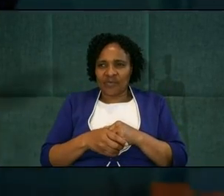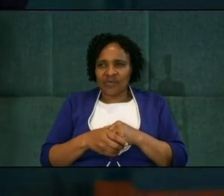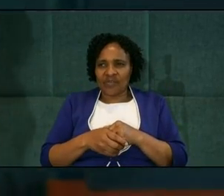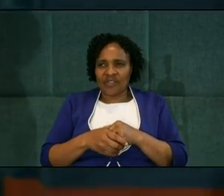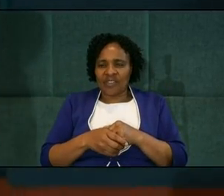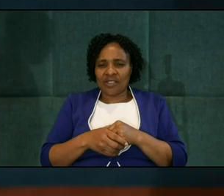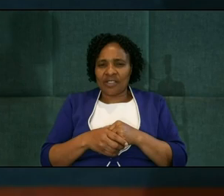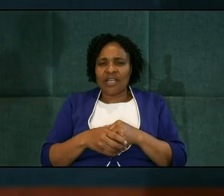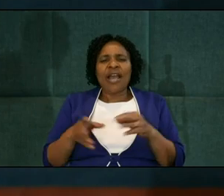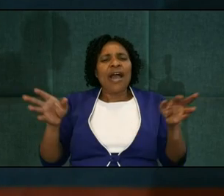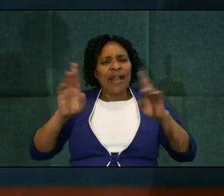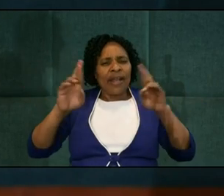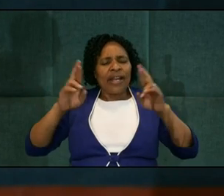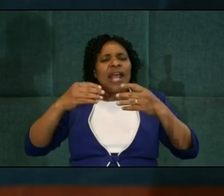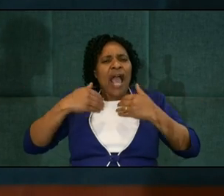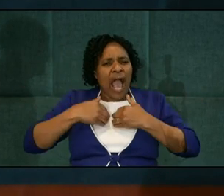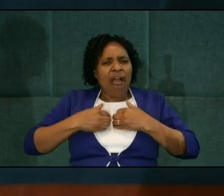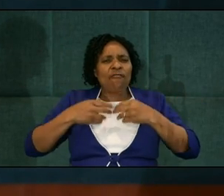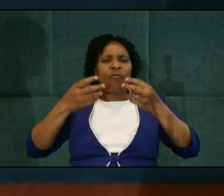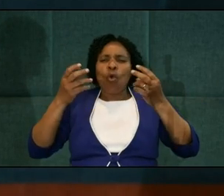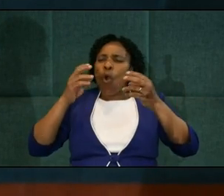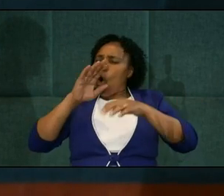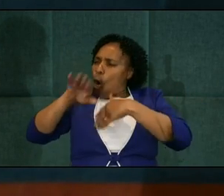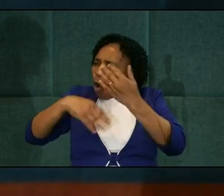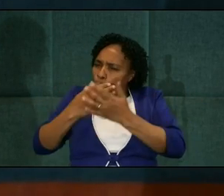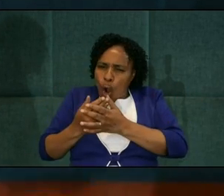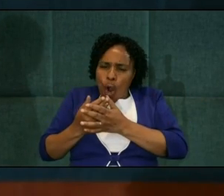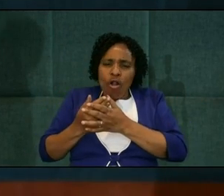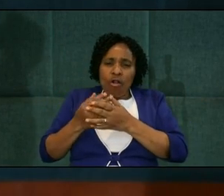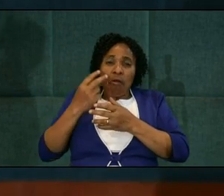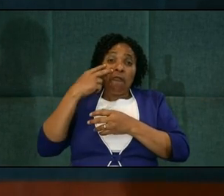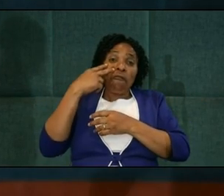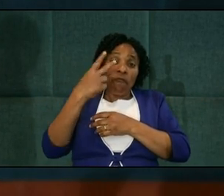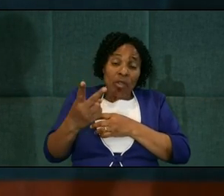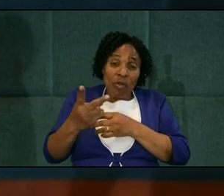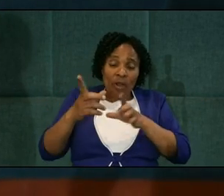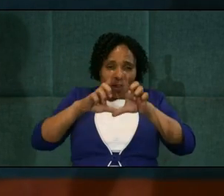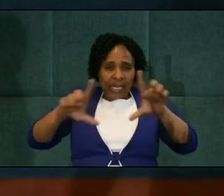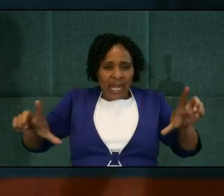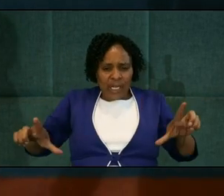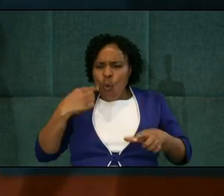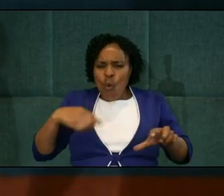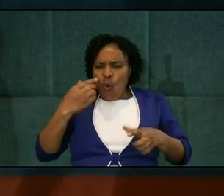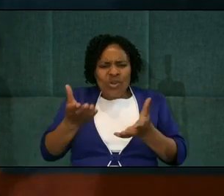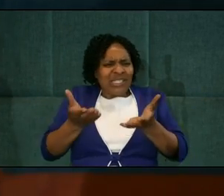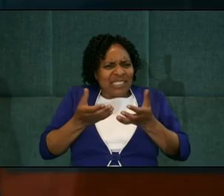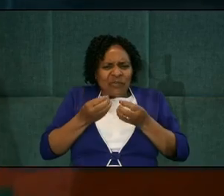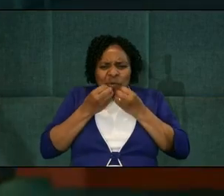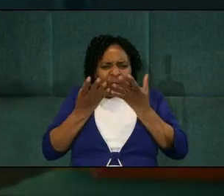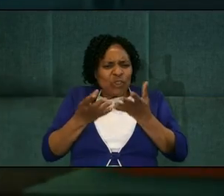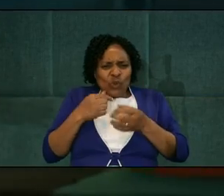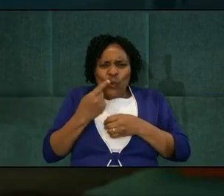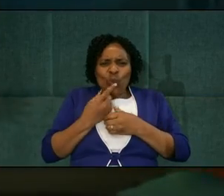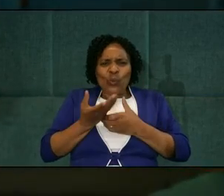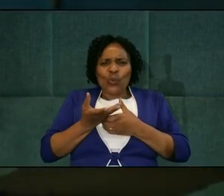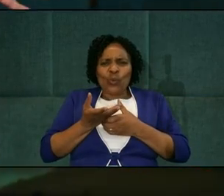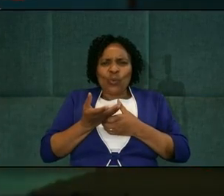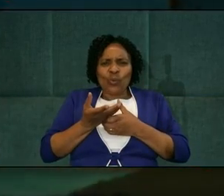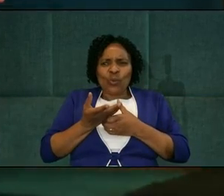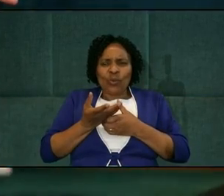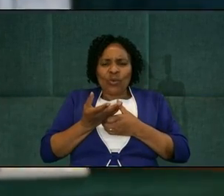he has already had a good view of the land. So who needs this information? Not